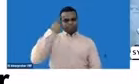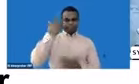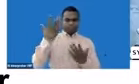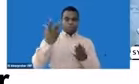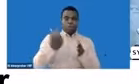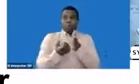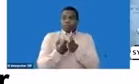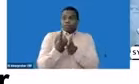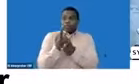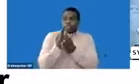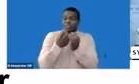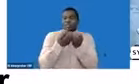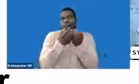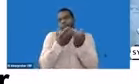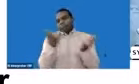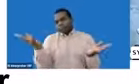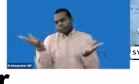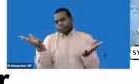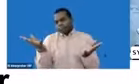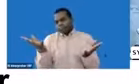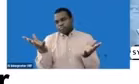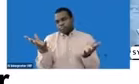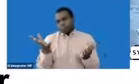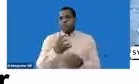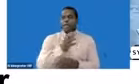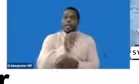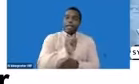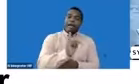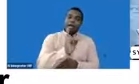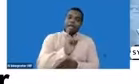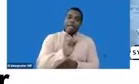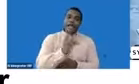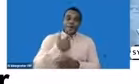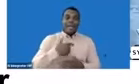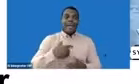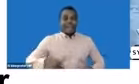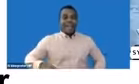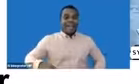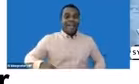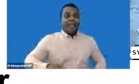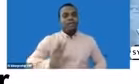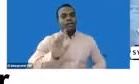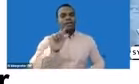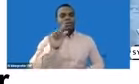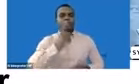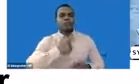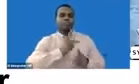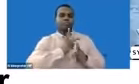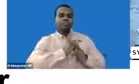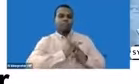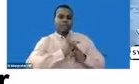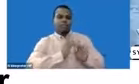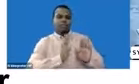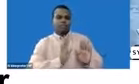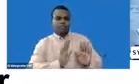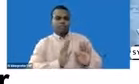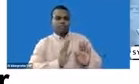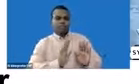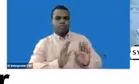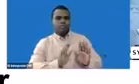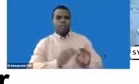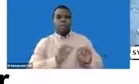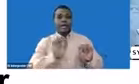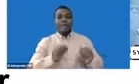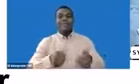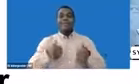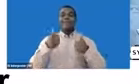and it's unfortunately a mirror of also many of the bad things in society. So when you ask for things for the AI to